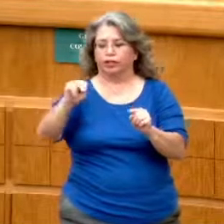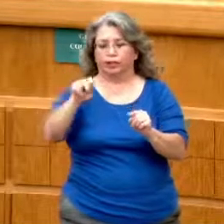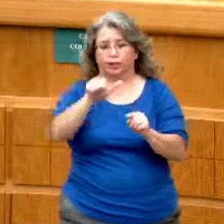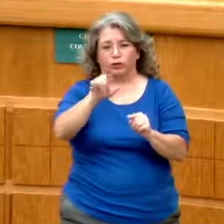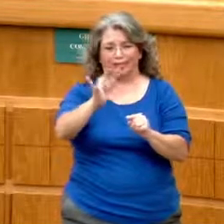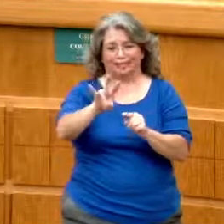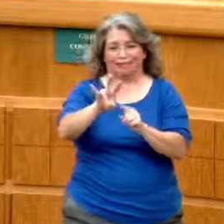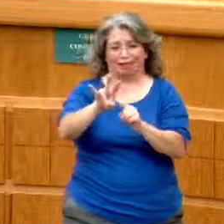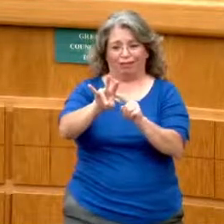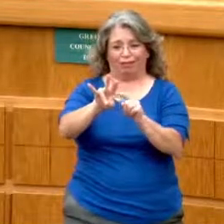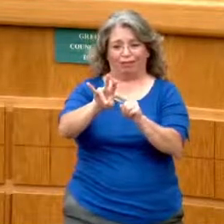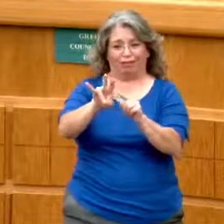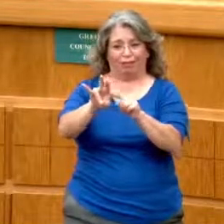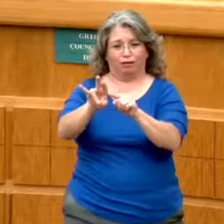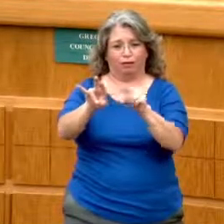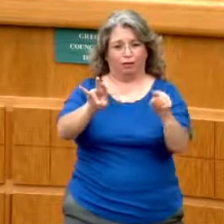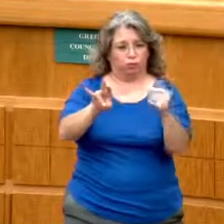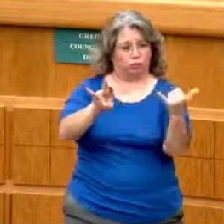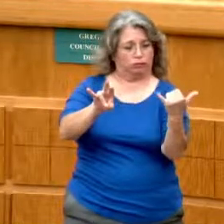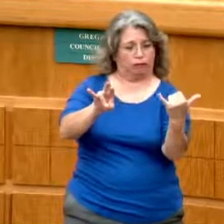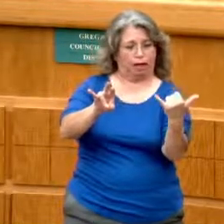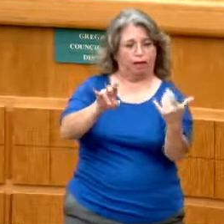to today, that makes up